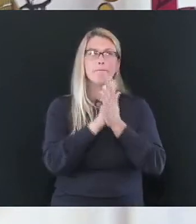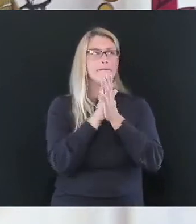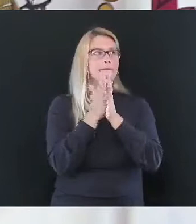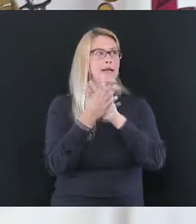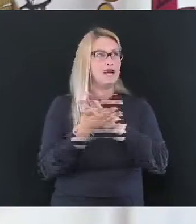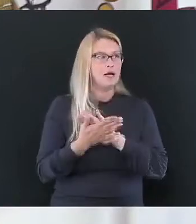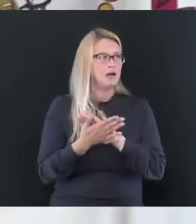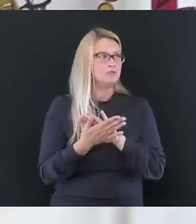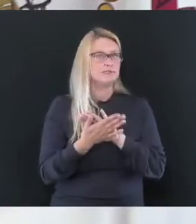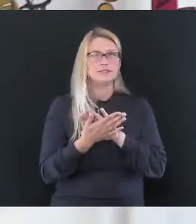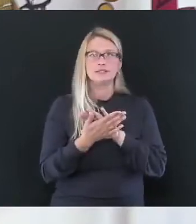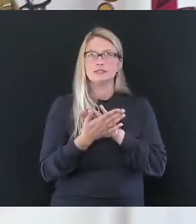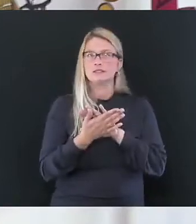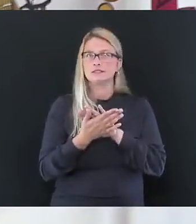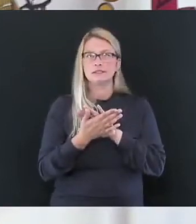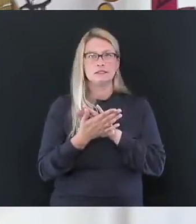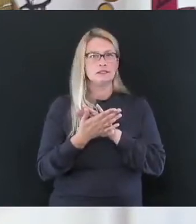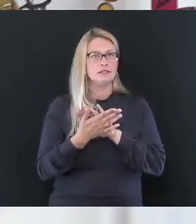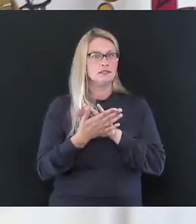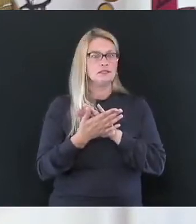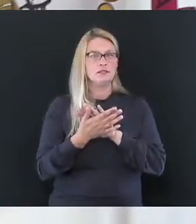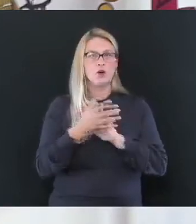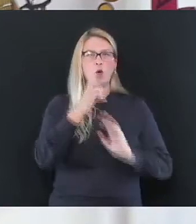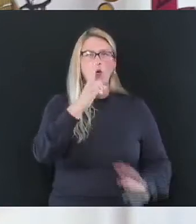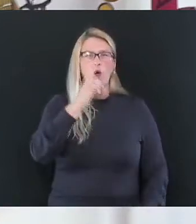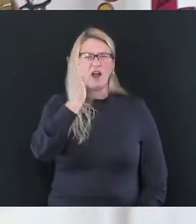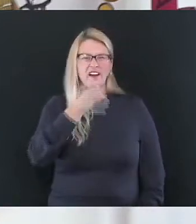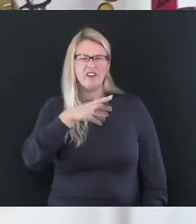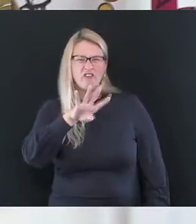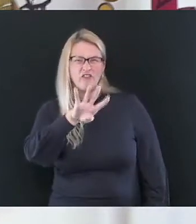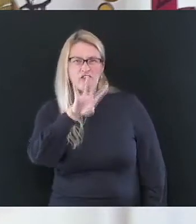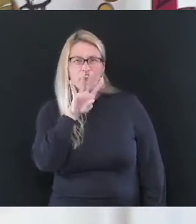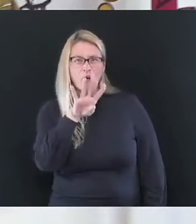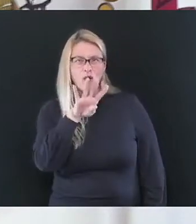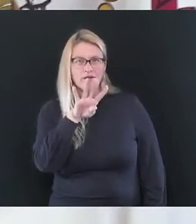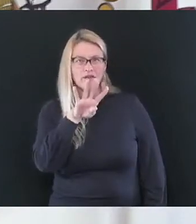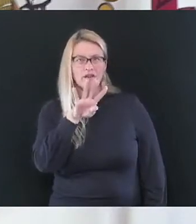becomes a fourth of